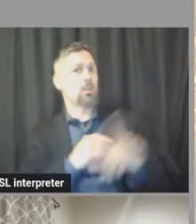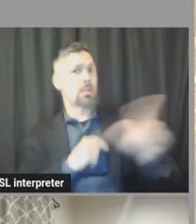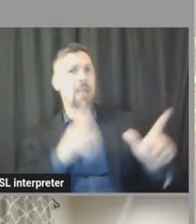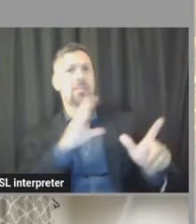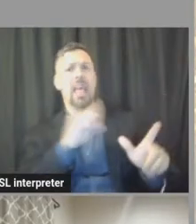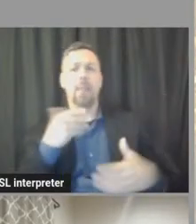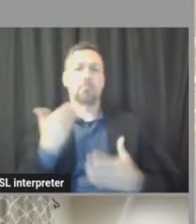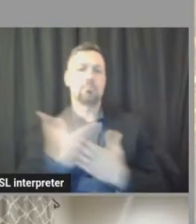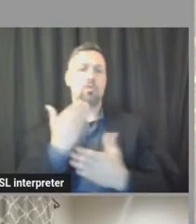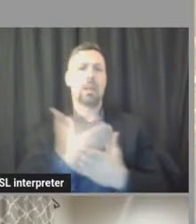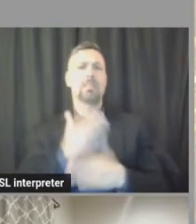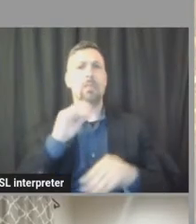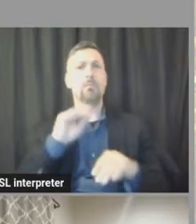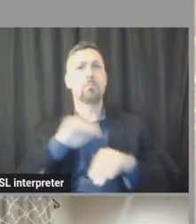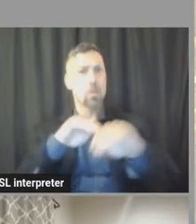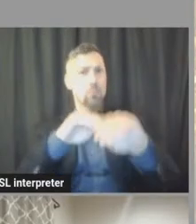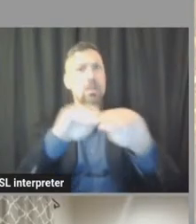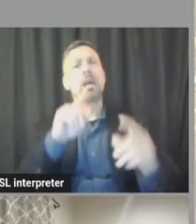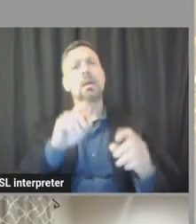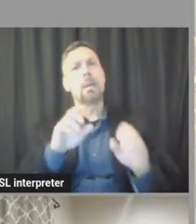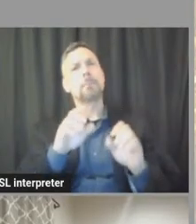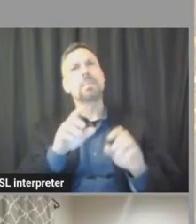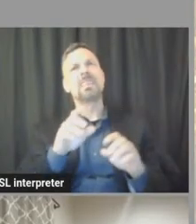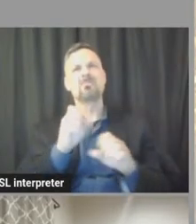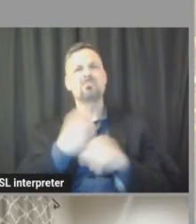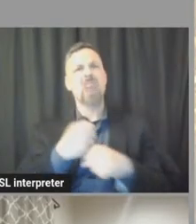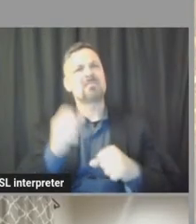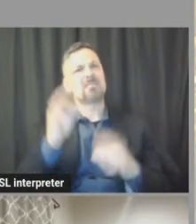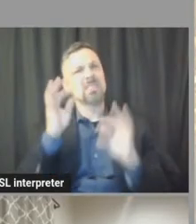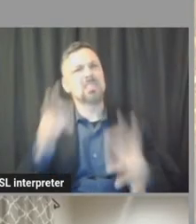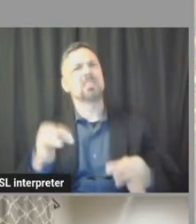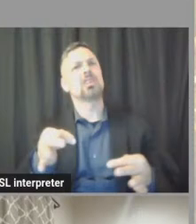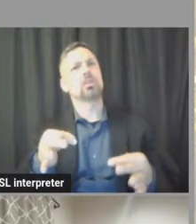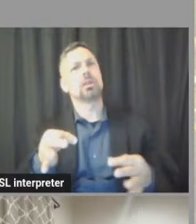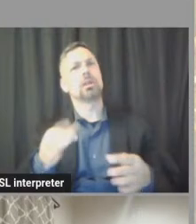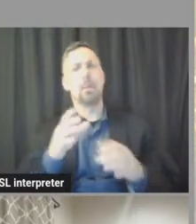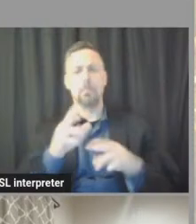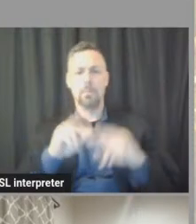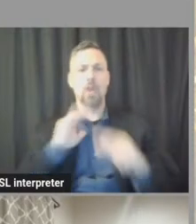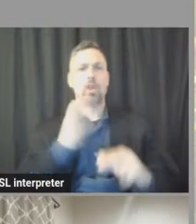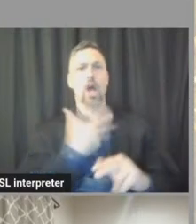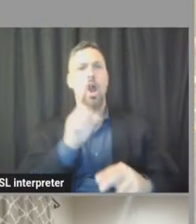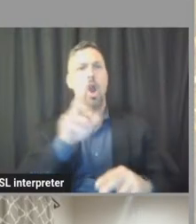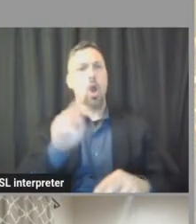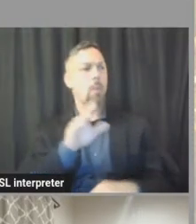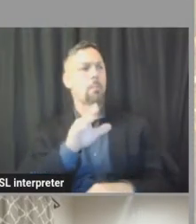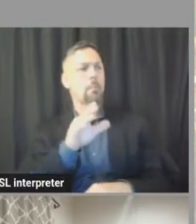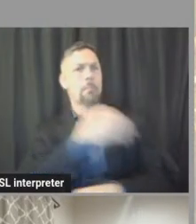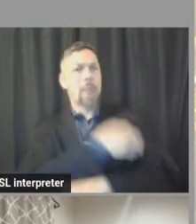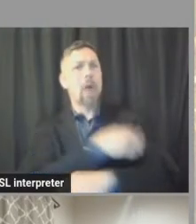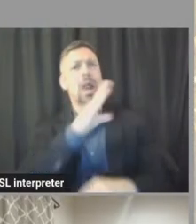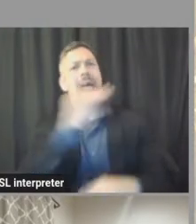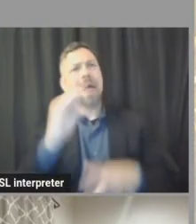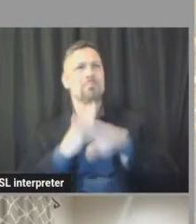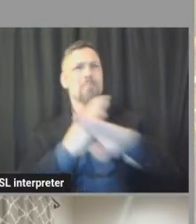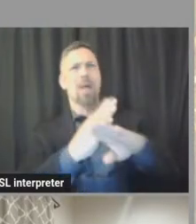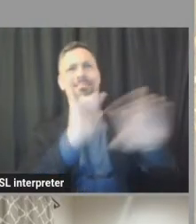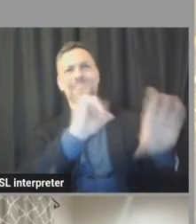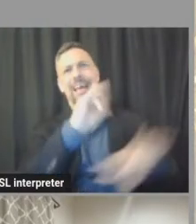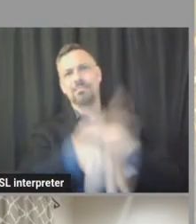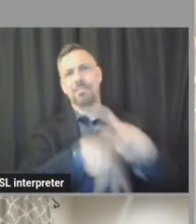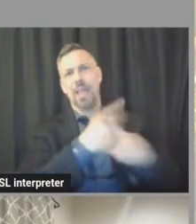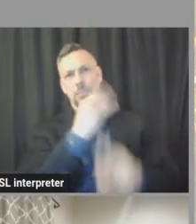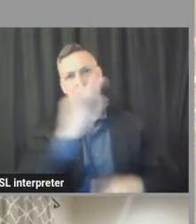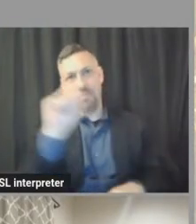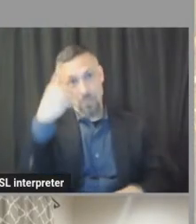progressive movement to be a deciding factor in building our own power, but also in blocking MAGA. And